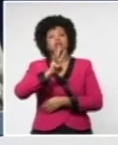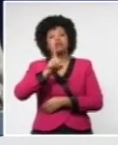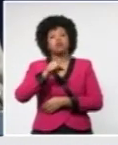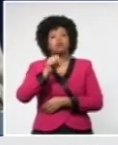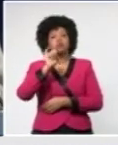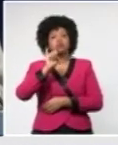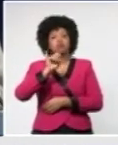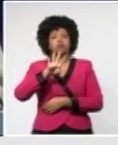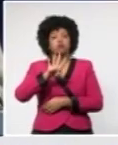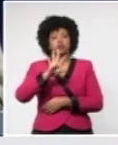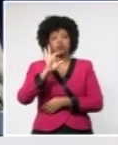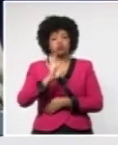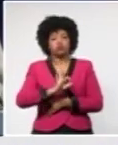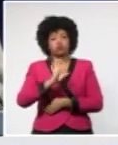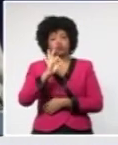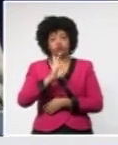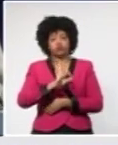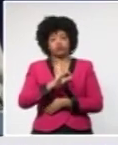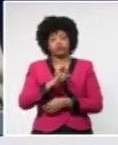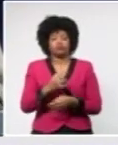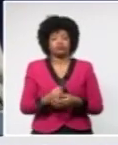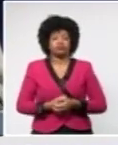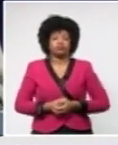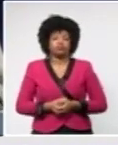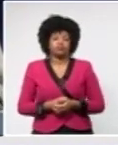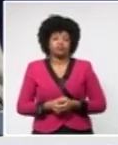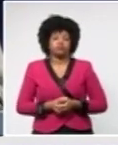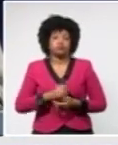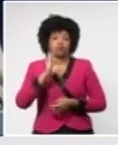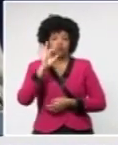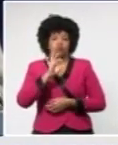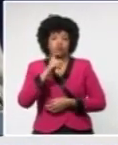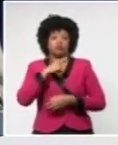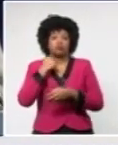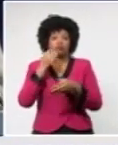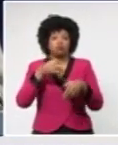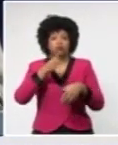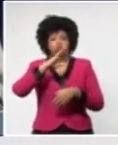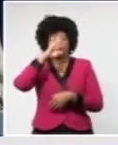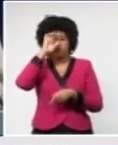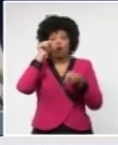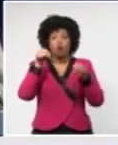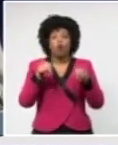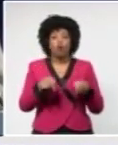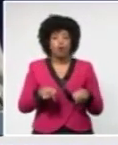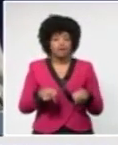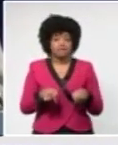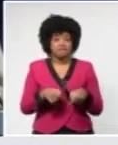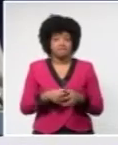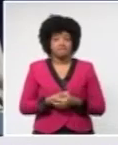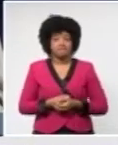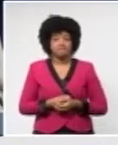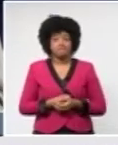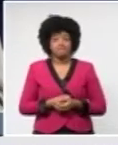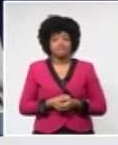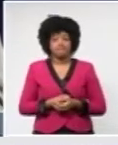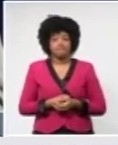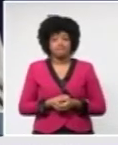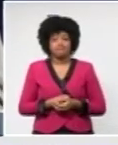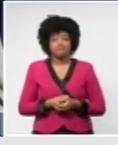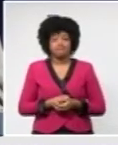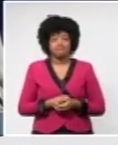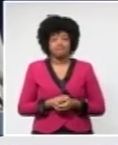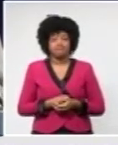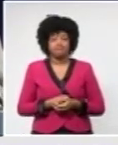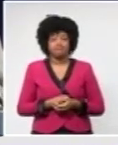4.69%, which is the current lethality of the region of the Americas, and Cuba occupies the